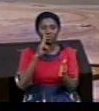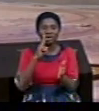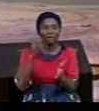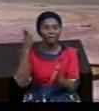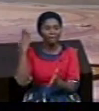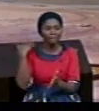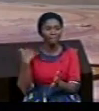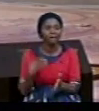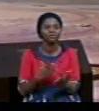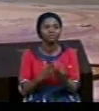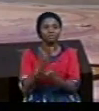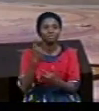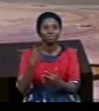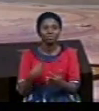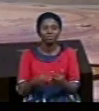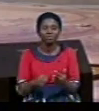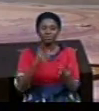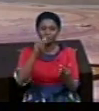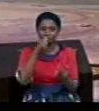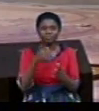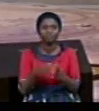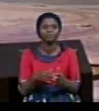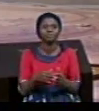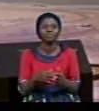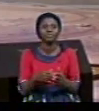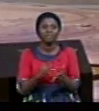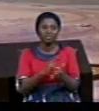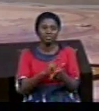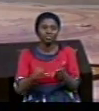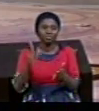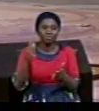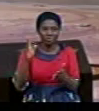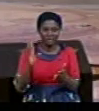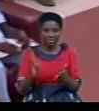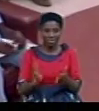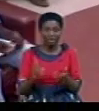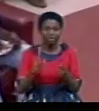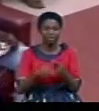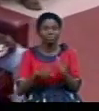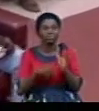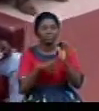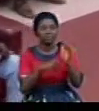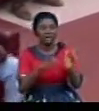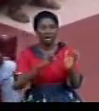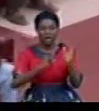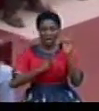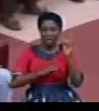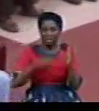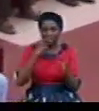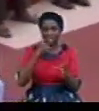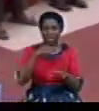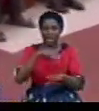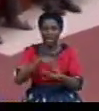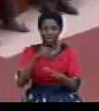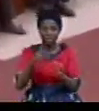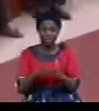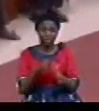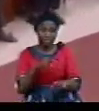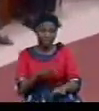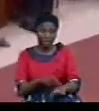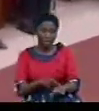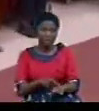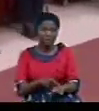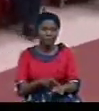it tells us it says to declare I say at this time at this